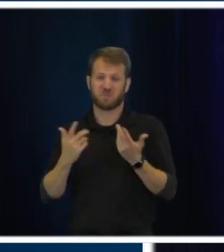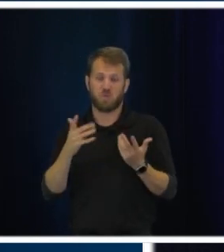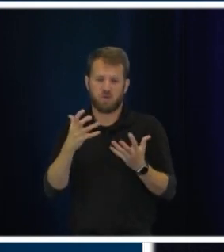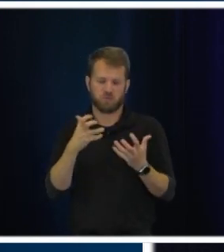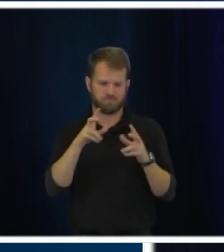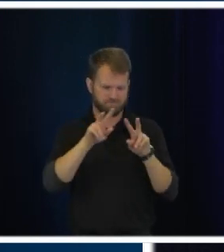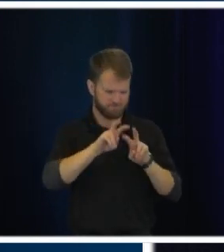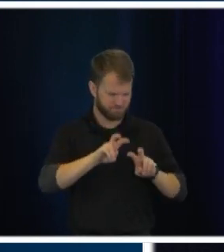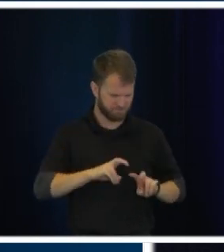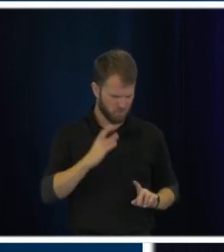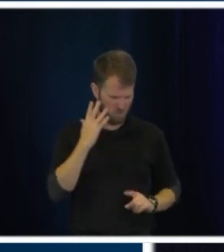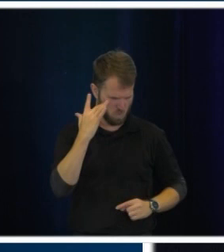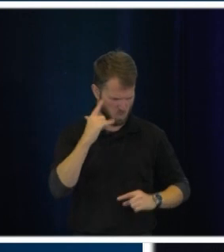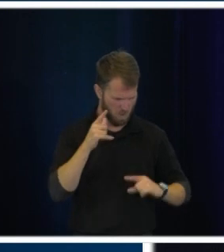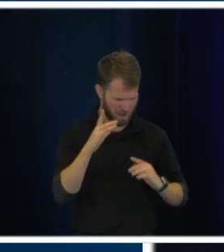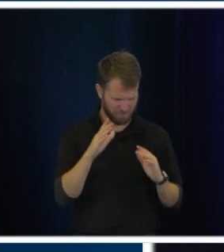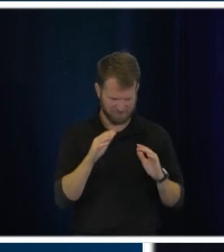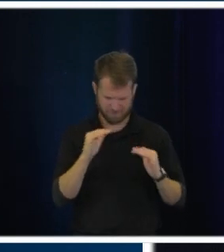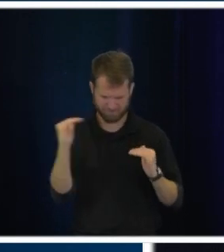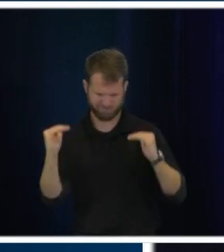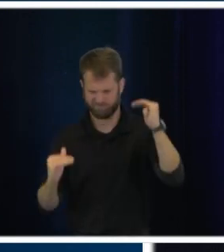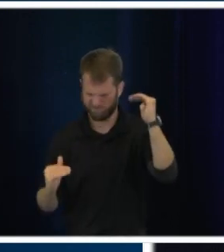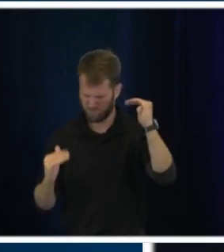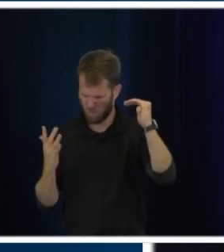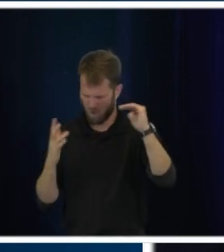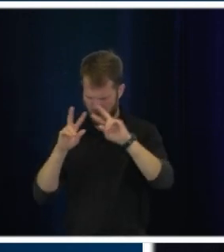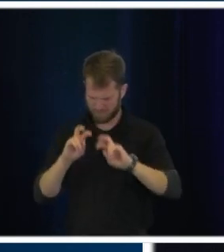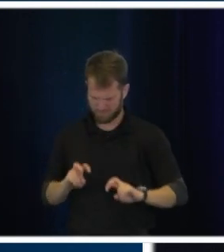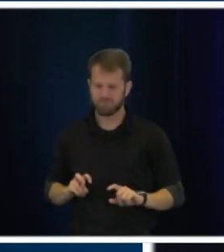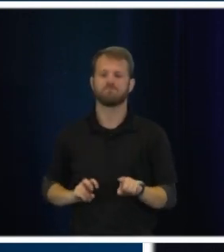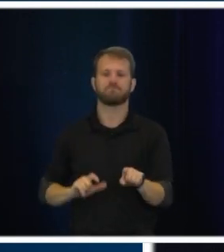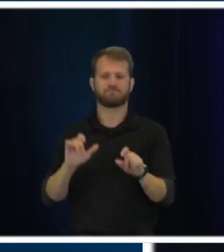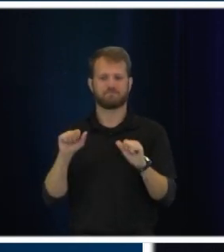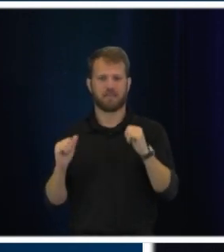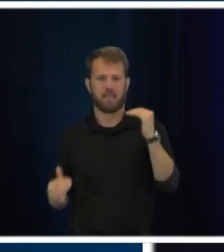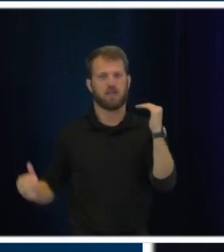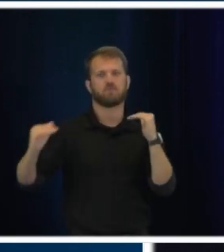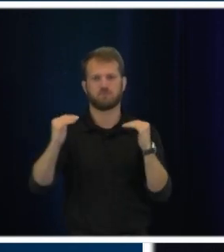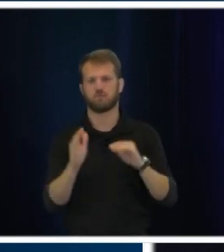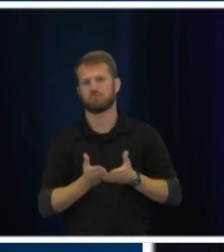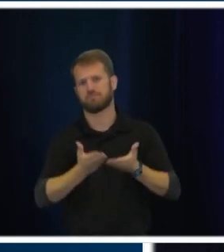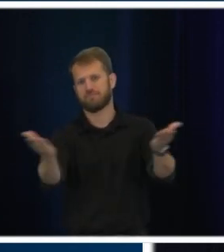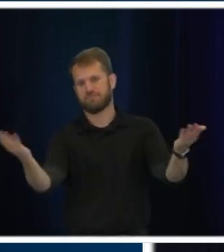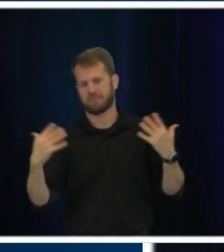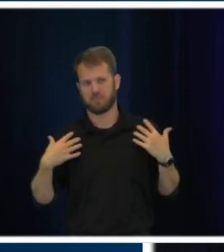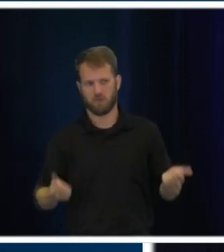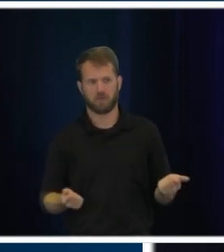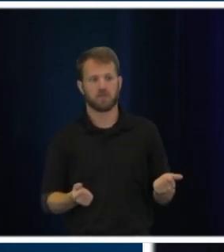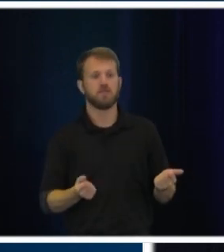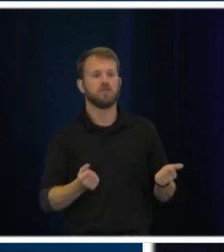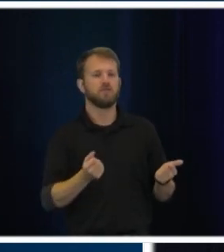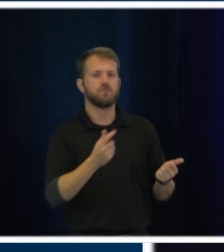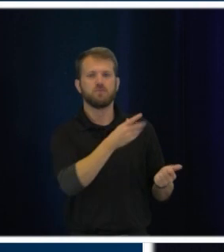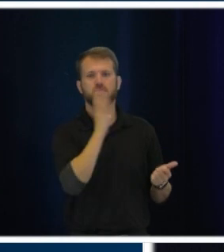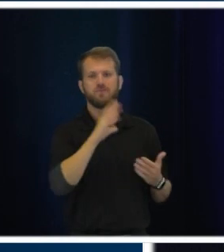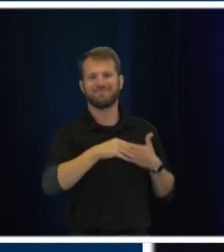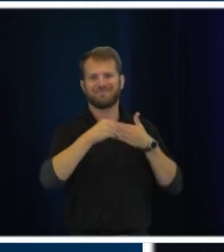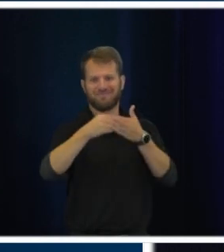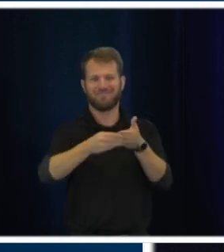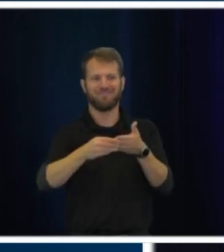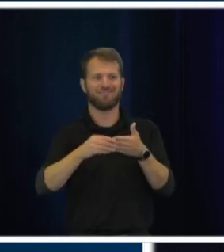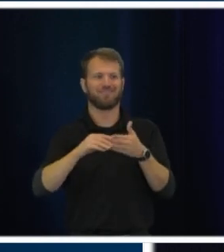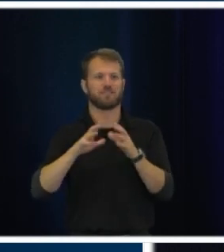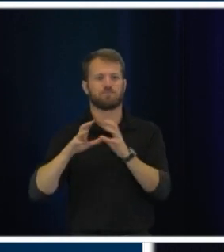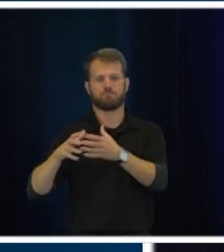create opportunities for all people to be healthy. Leading this effort in the health is the health equity section of Columbus Public